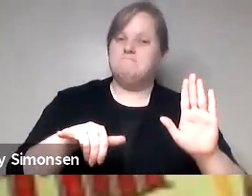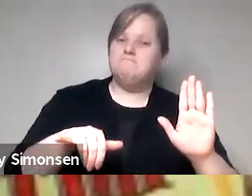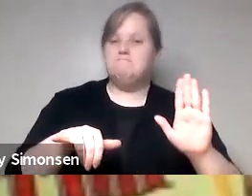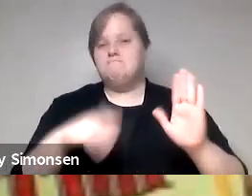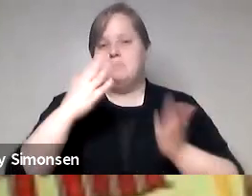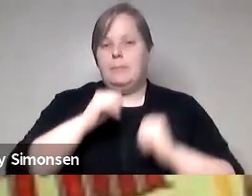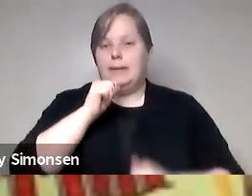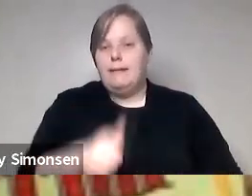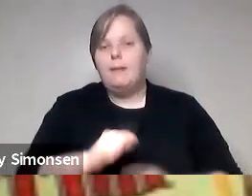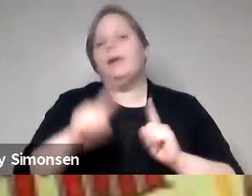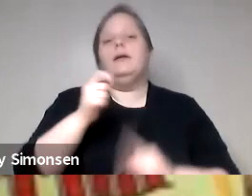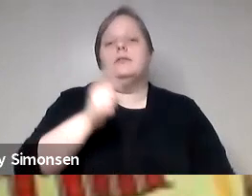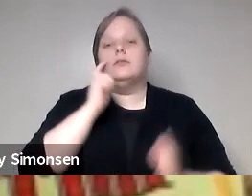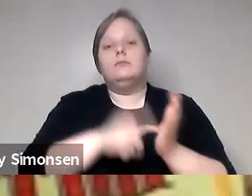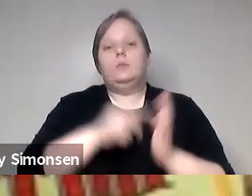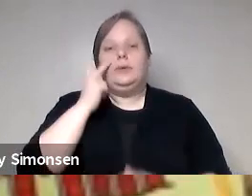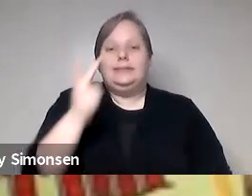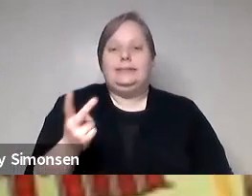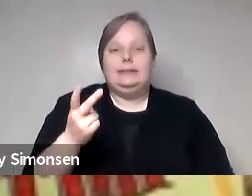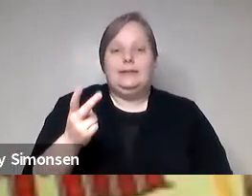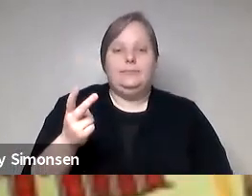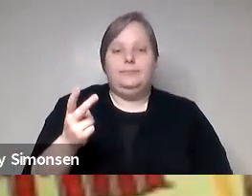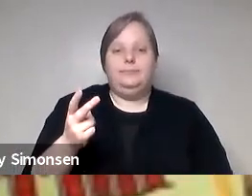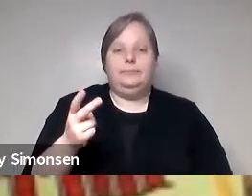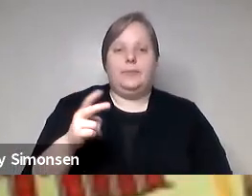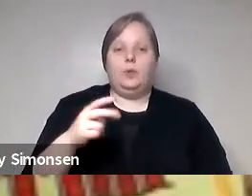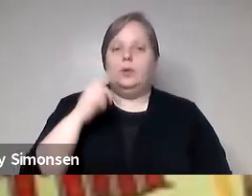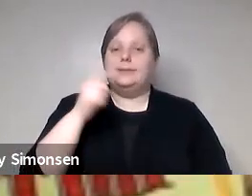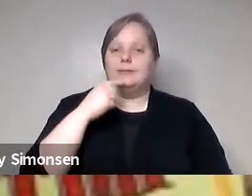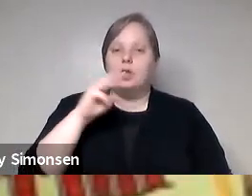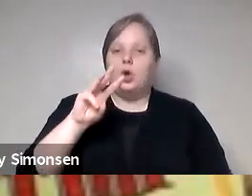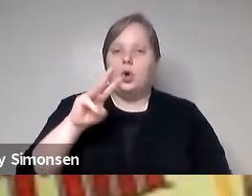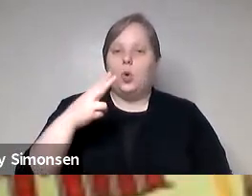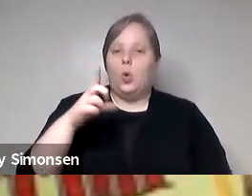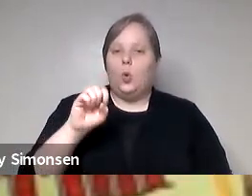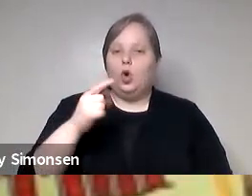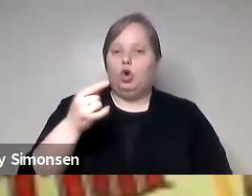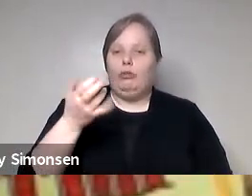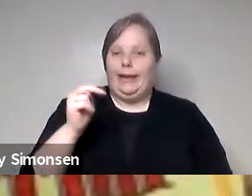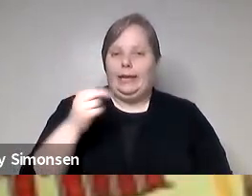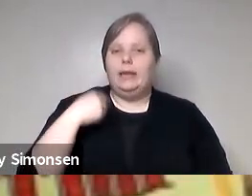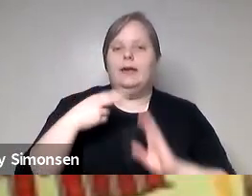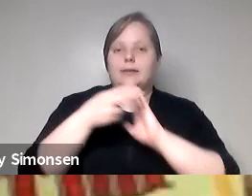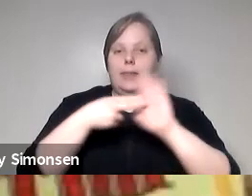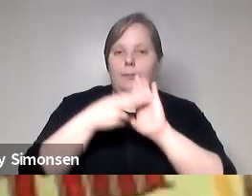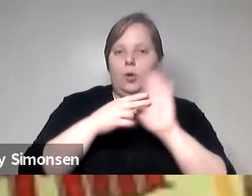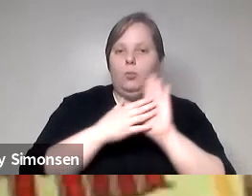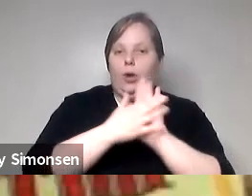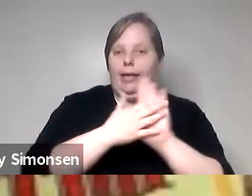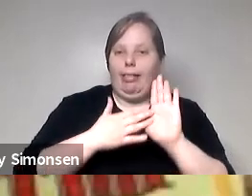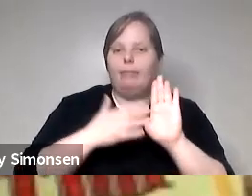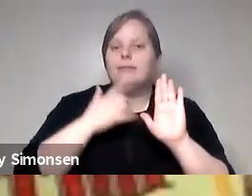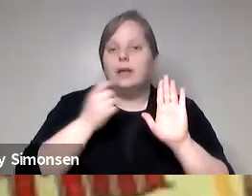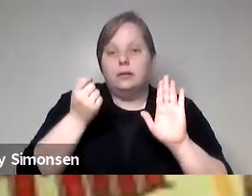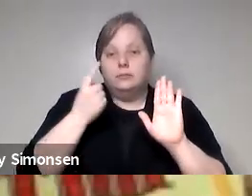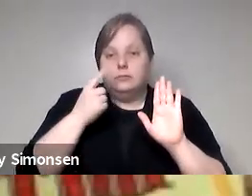can see right above the whole grain, there is a label, a braille label there that does